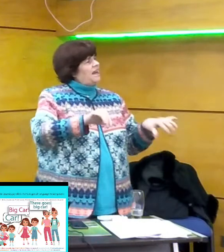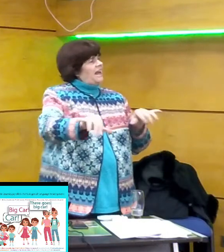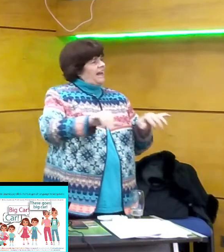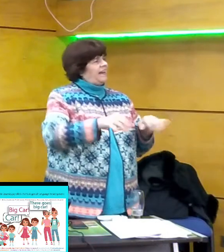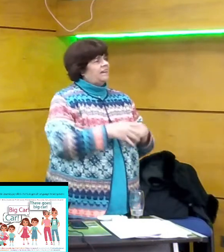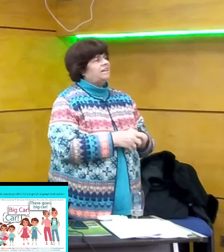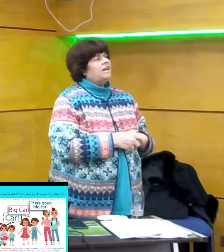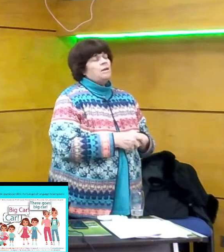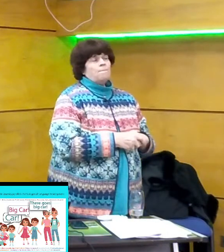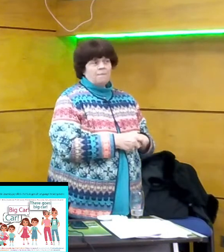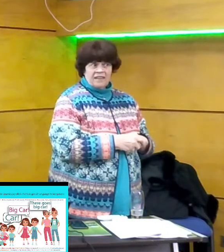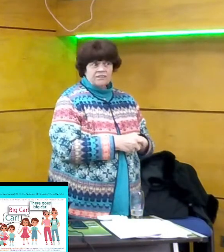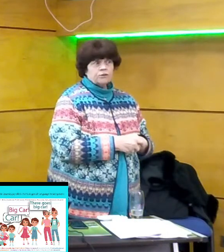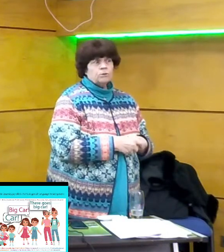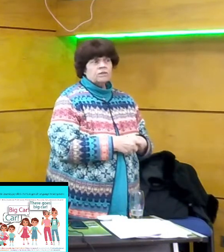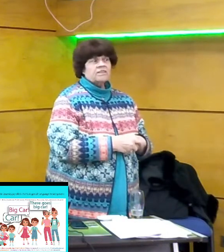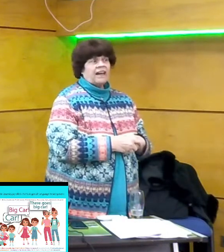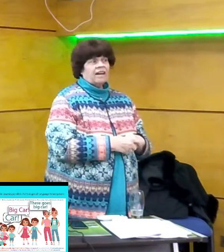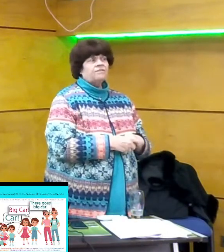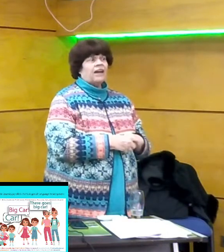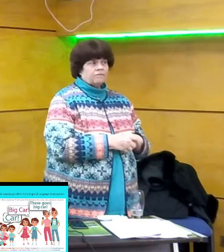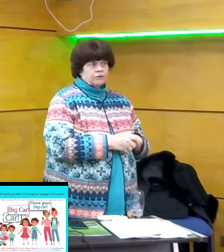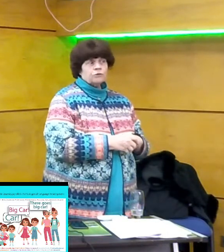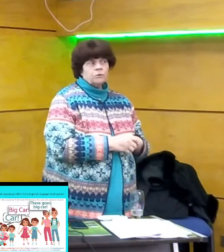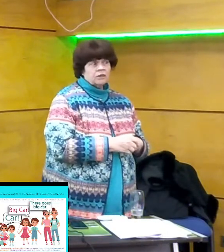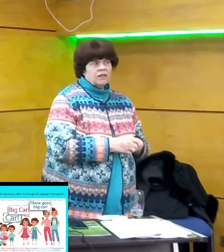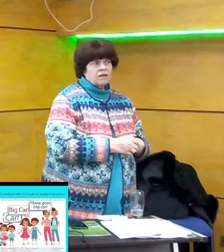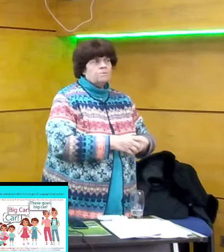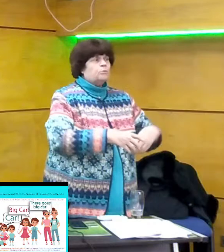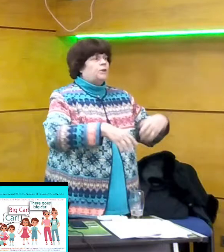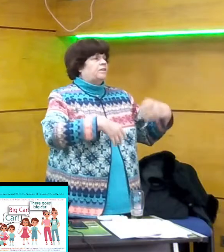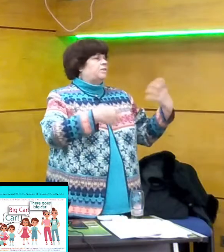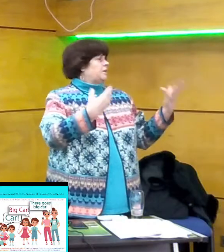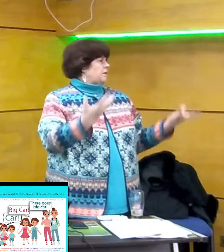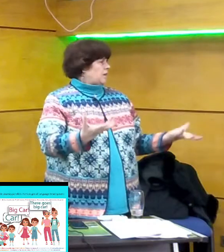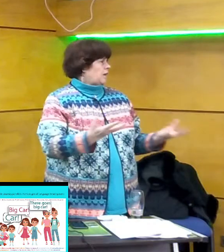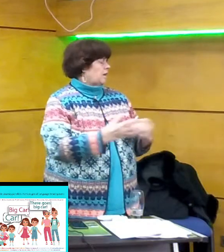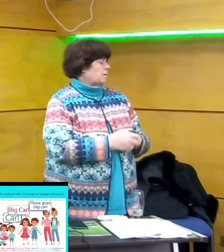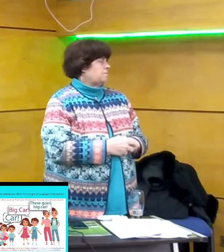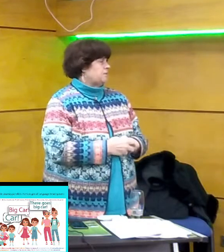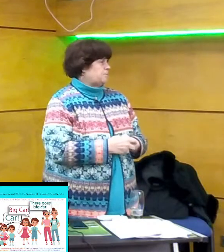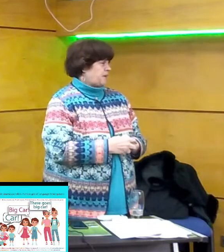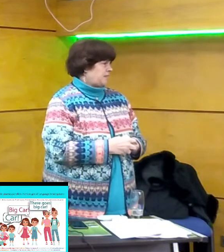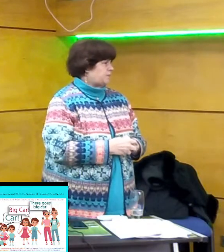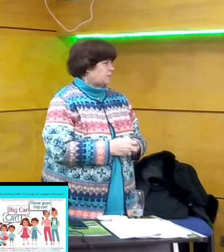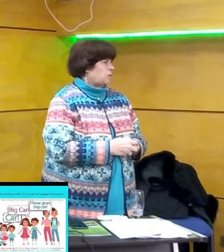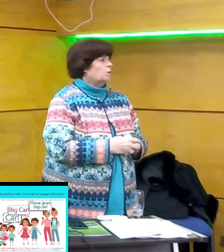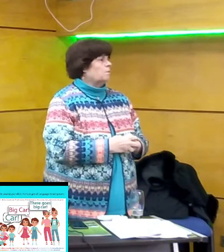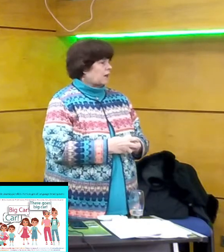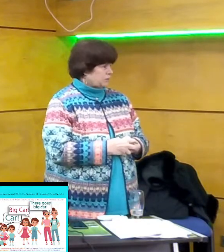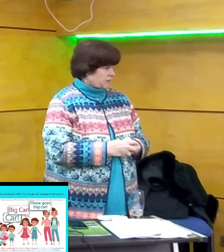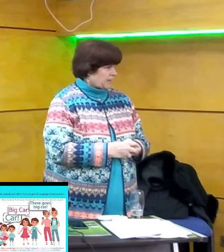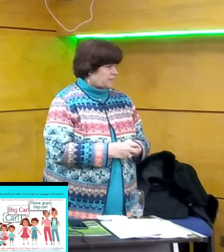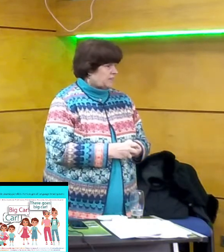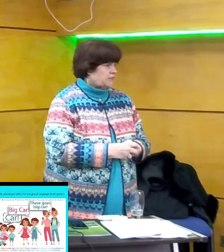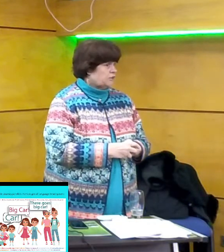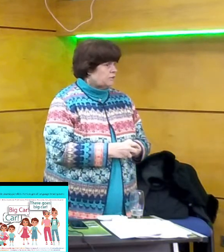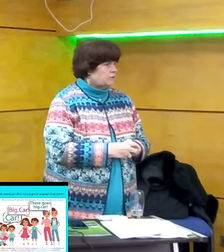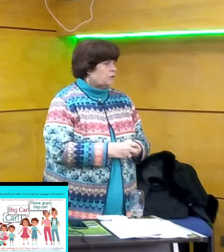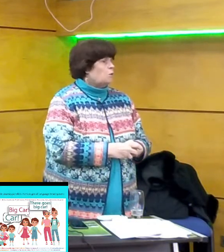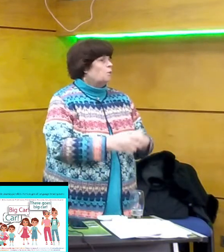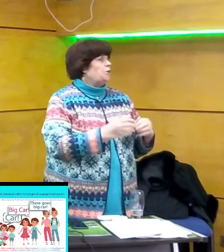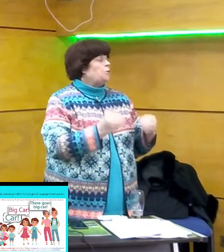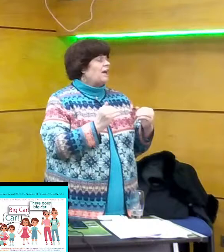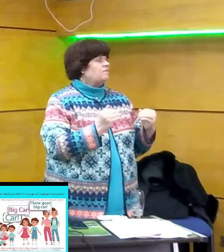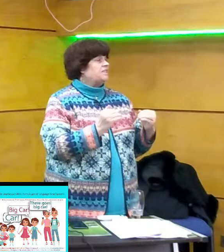team. And many schools have after-school clubs with debate or Model United